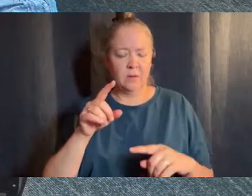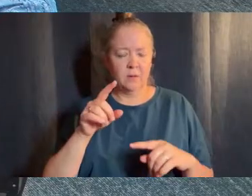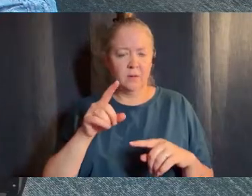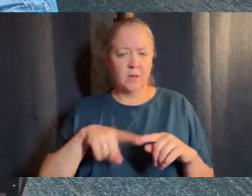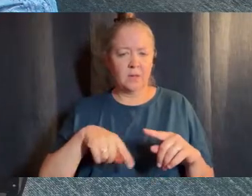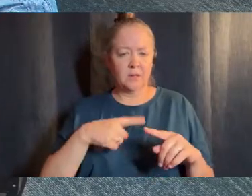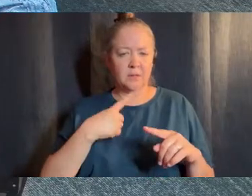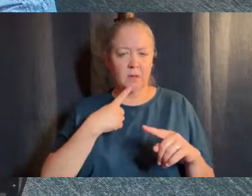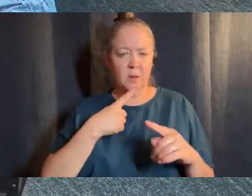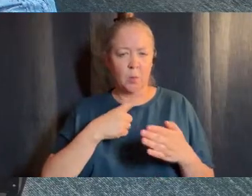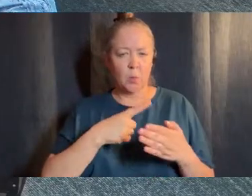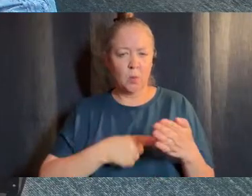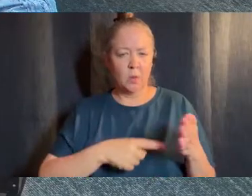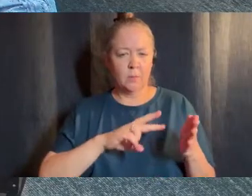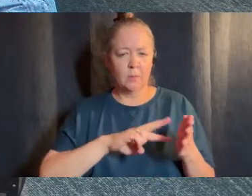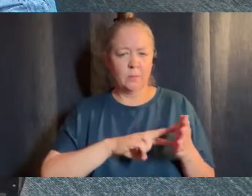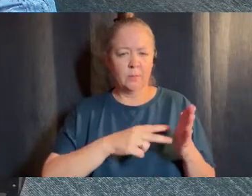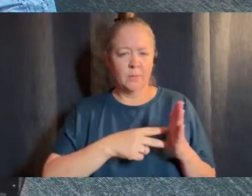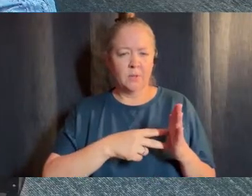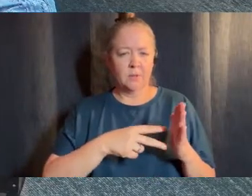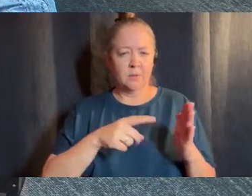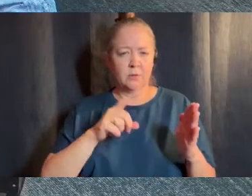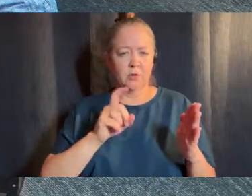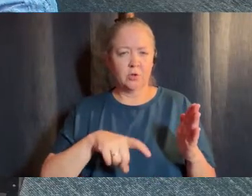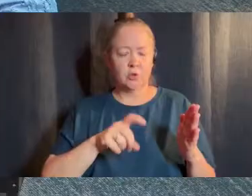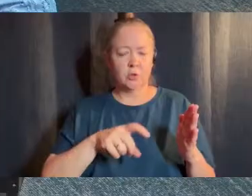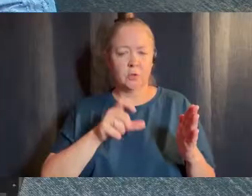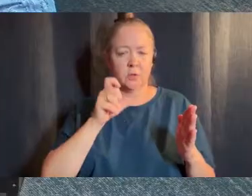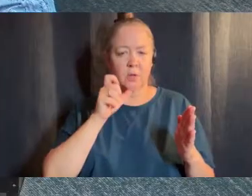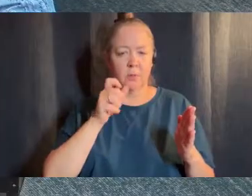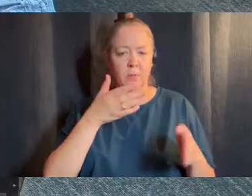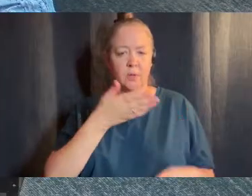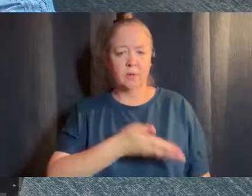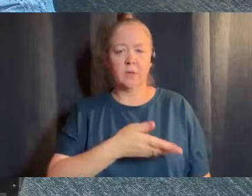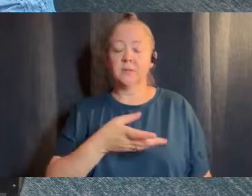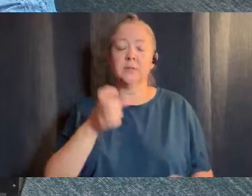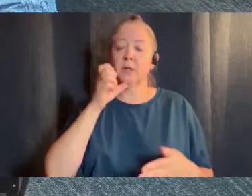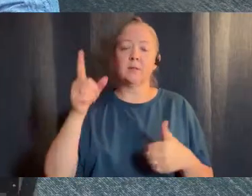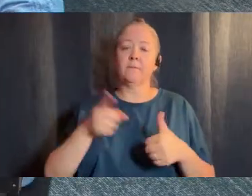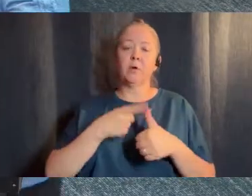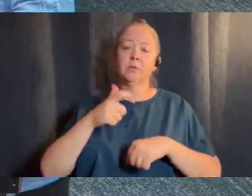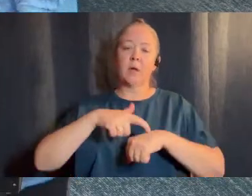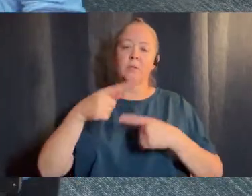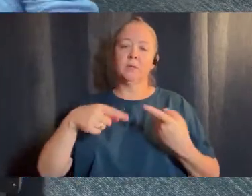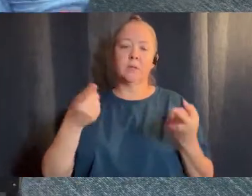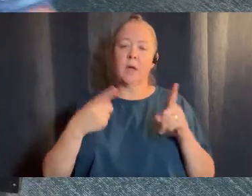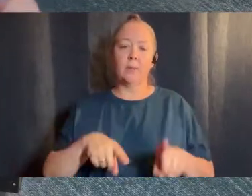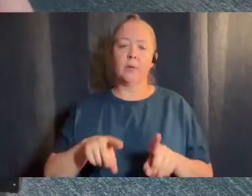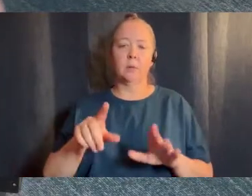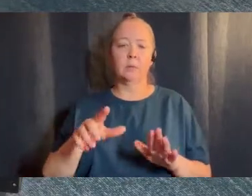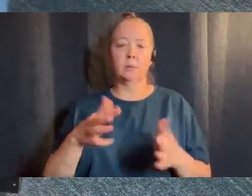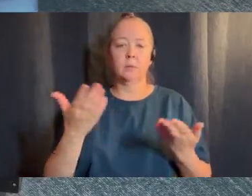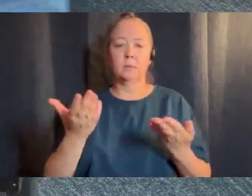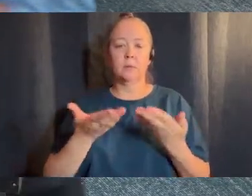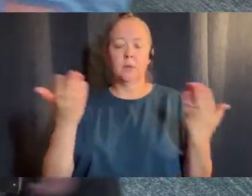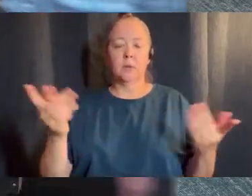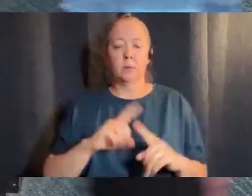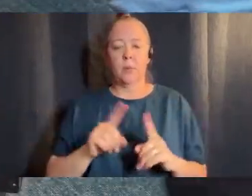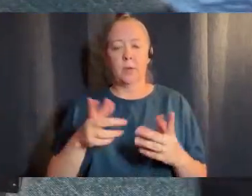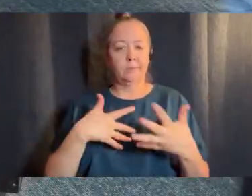And this is not the first time that this has happened around here. And I've gone out again. But that's all I've got to say anyway.